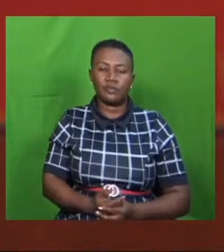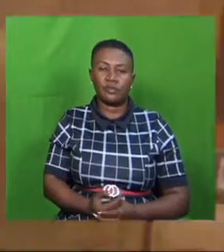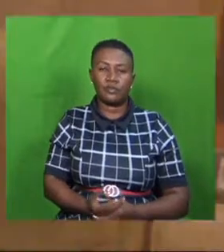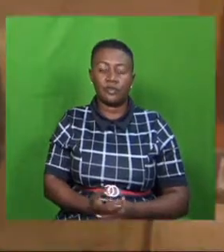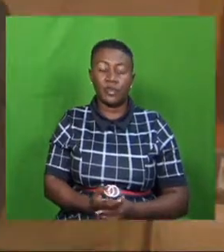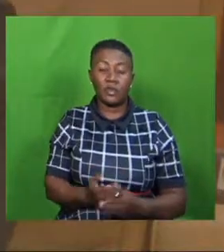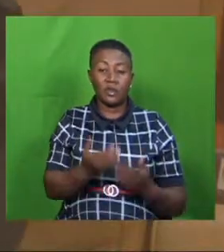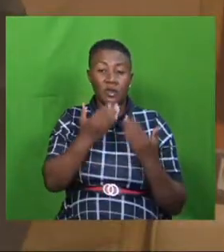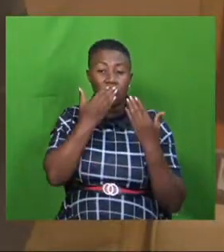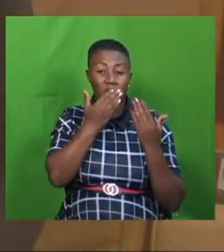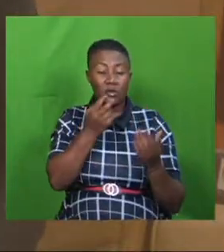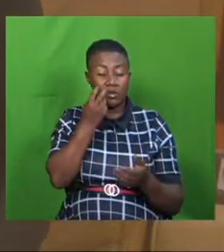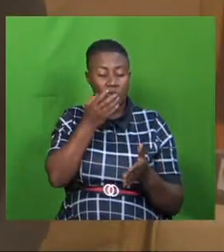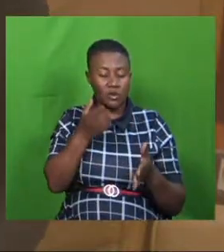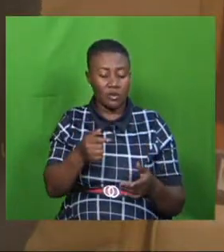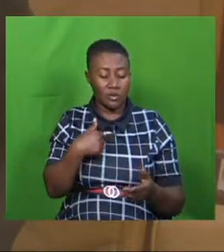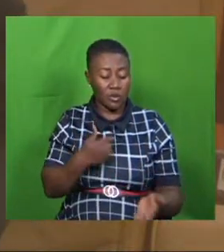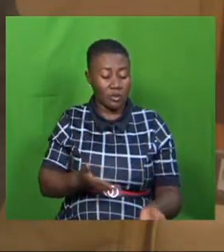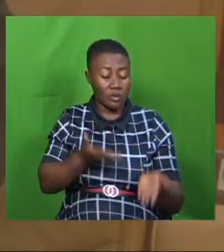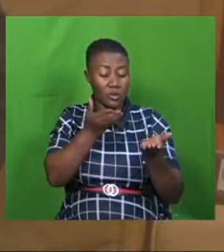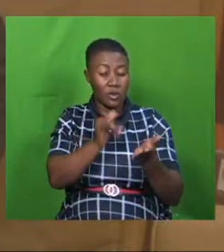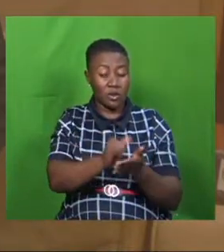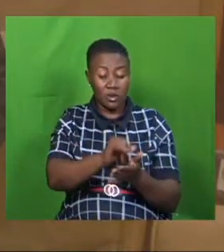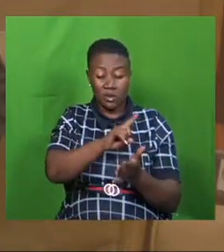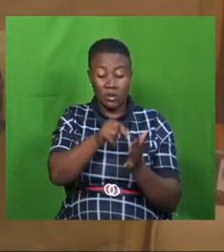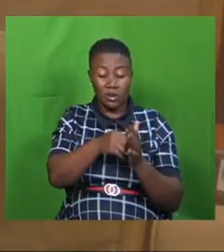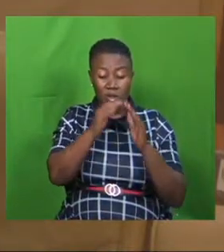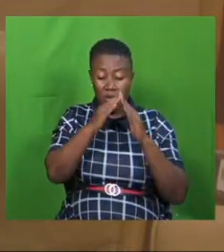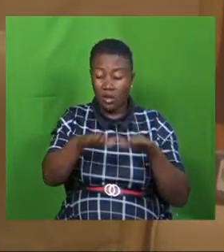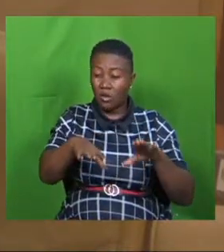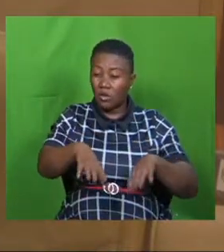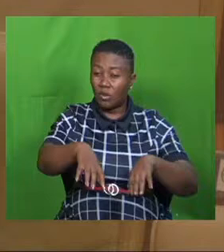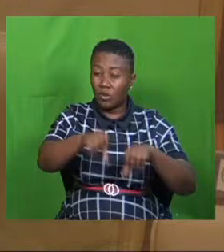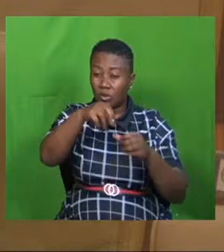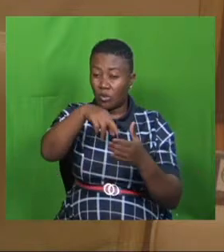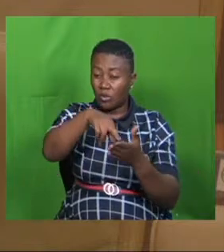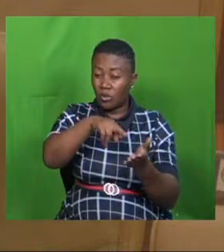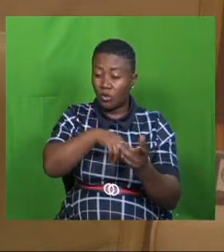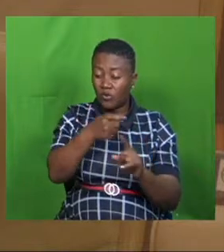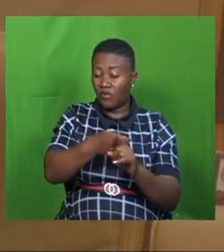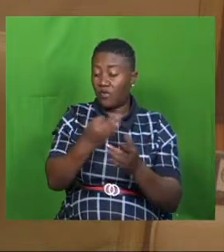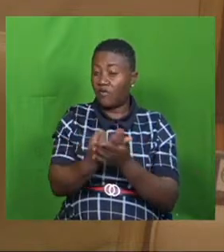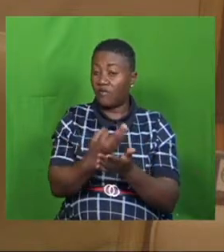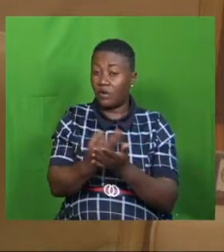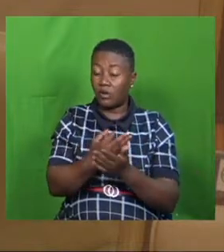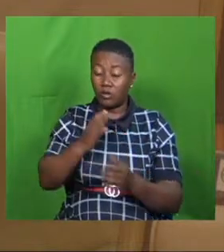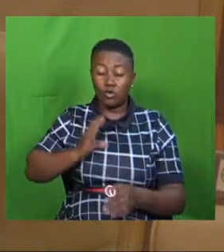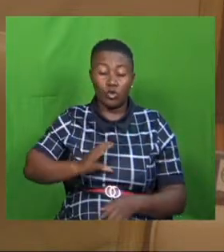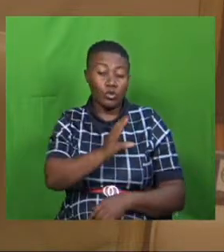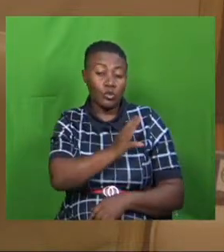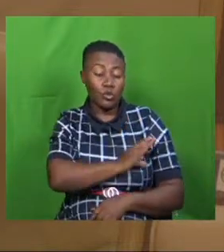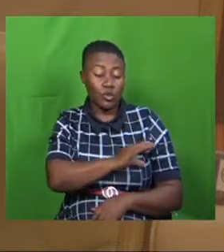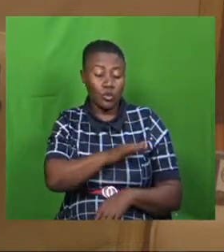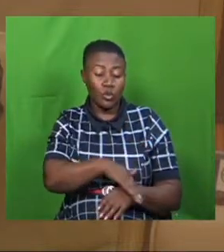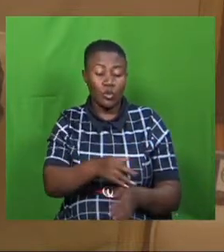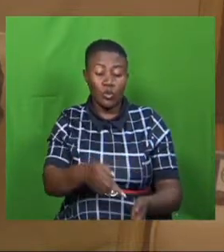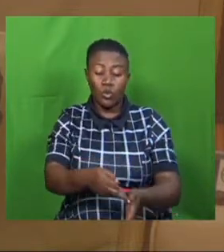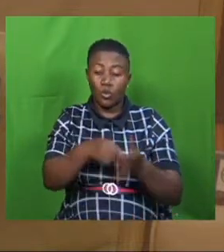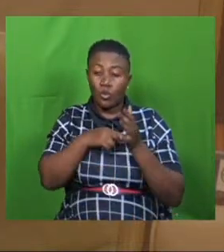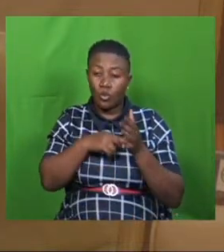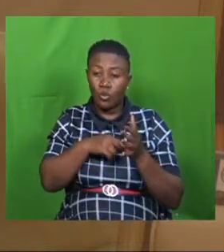Speaker. I rise to move that this Honourable House adopt the report of the Finance Committee on the request for